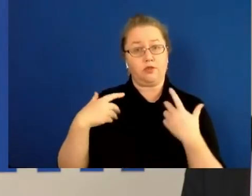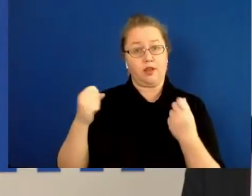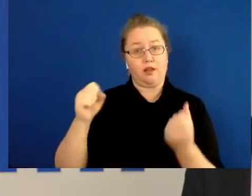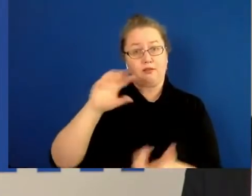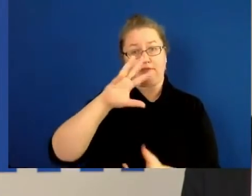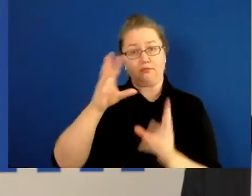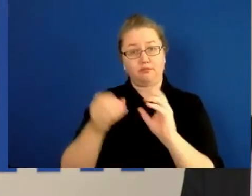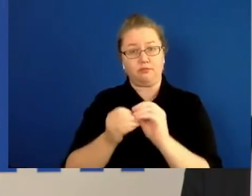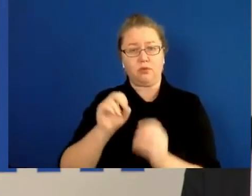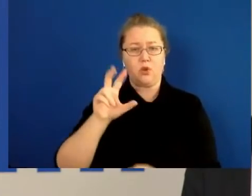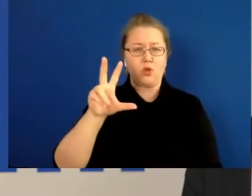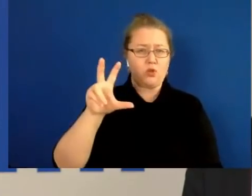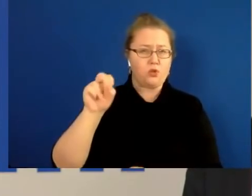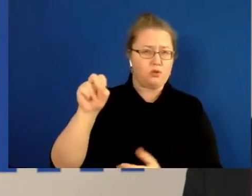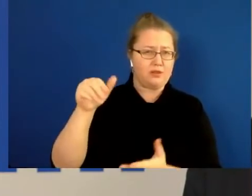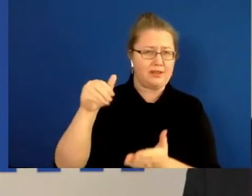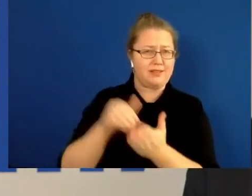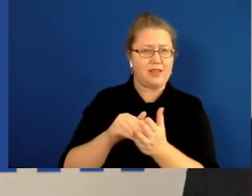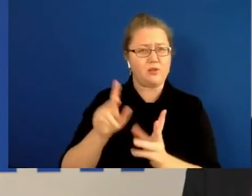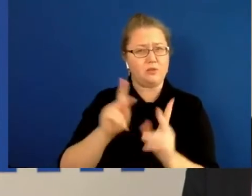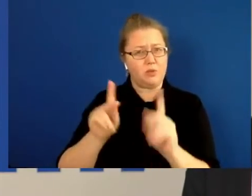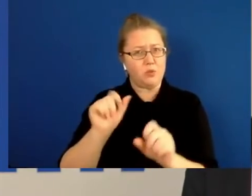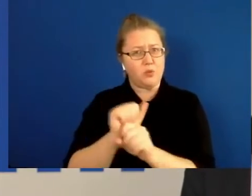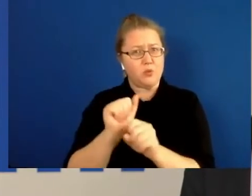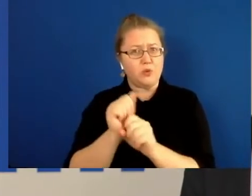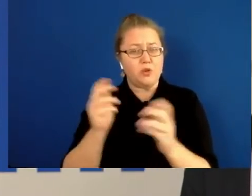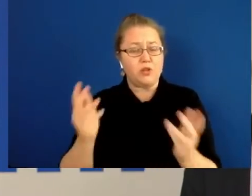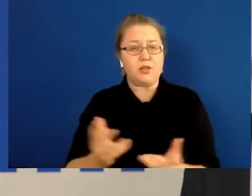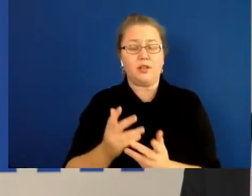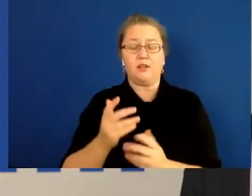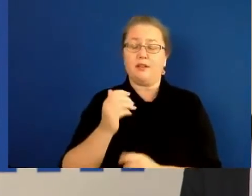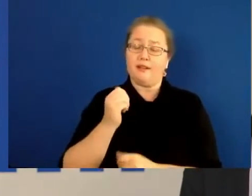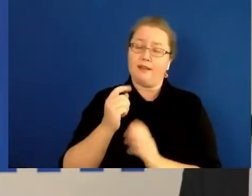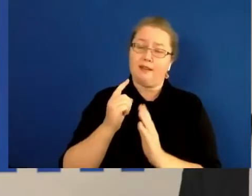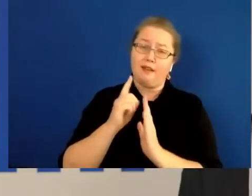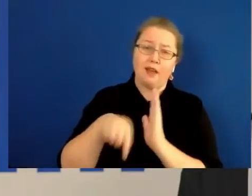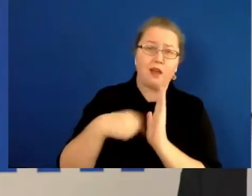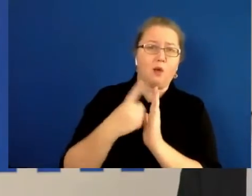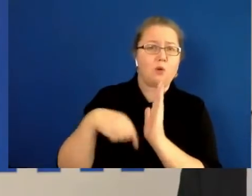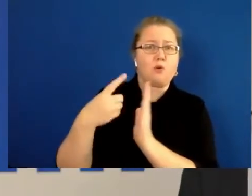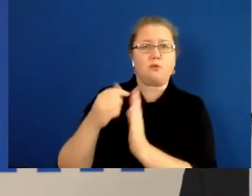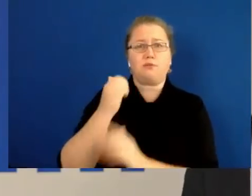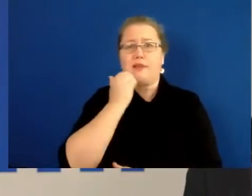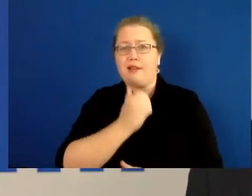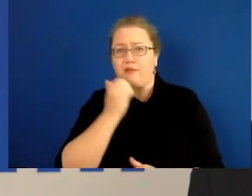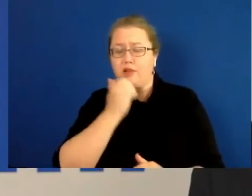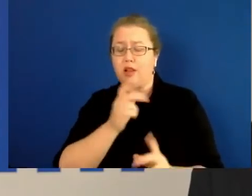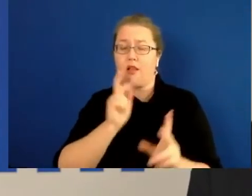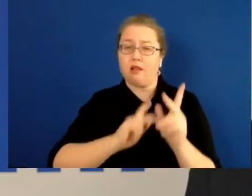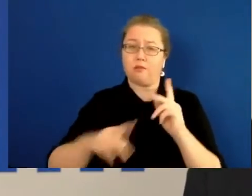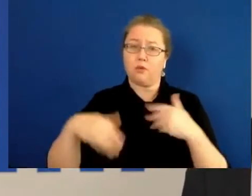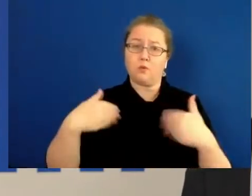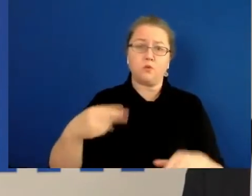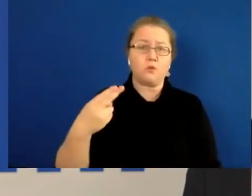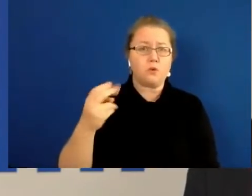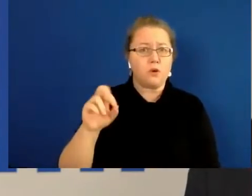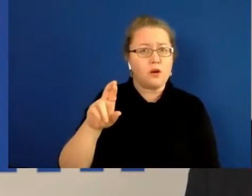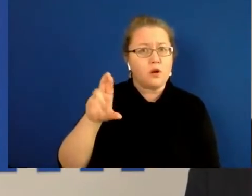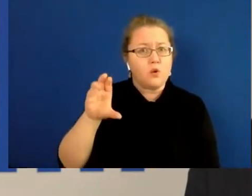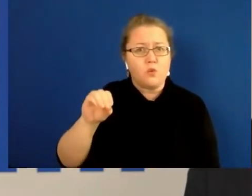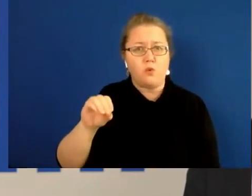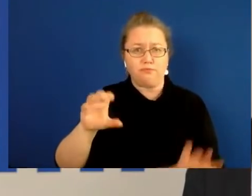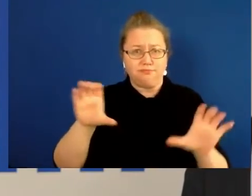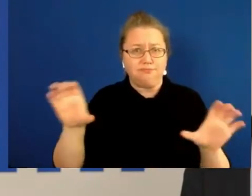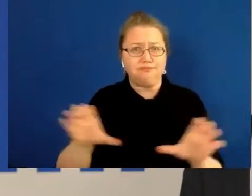like parks, or licensed COVID-19 safe businesses. If you need to bring someone home,